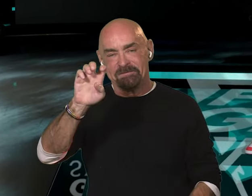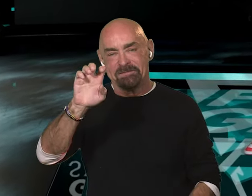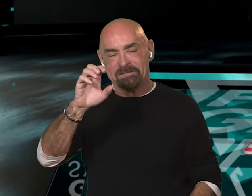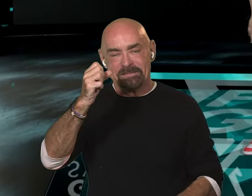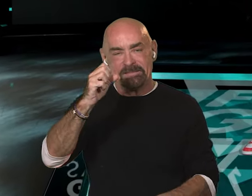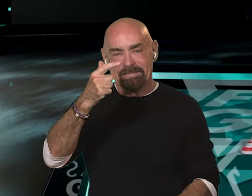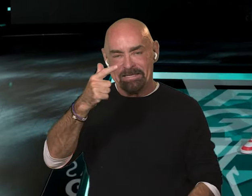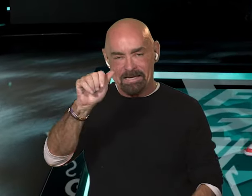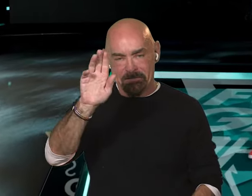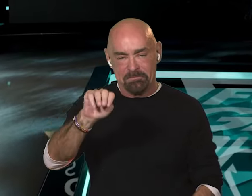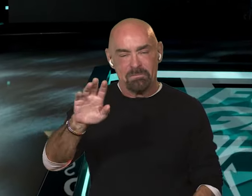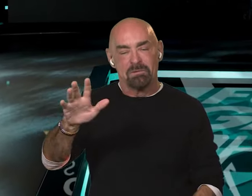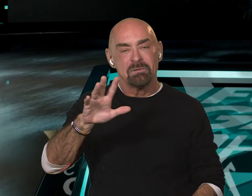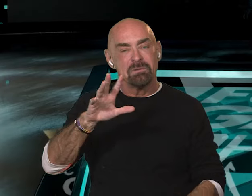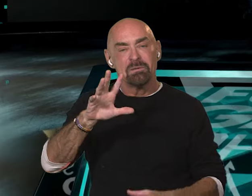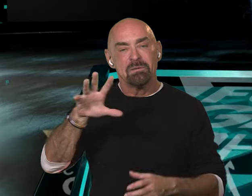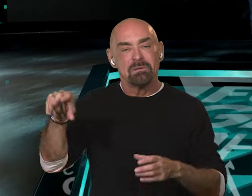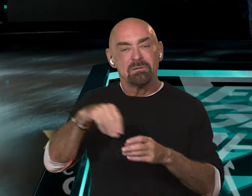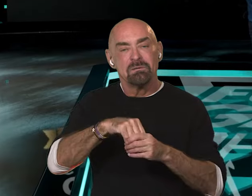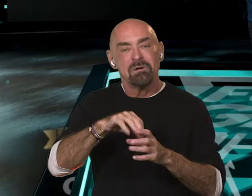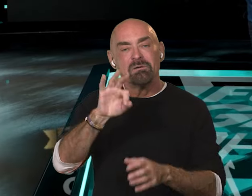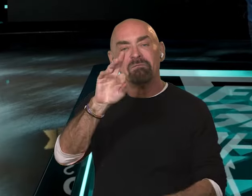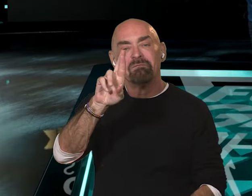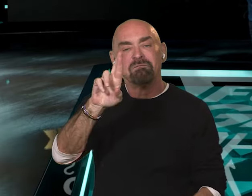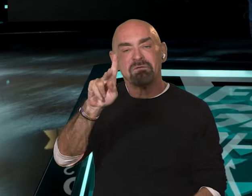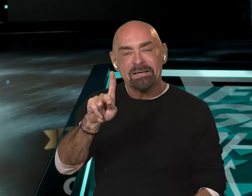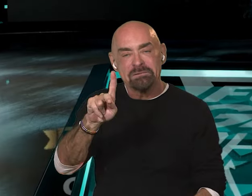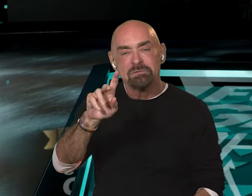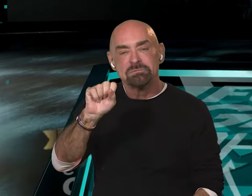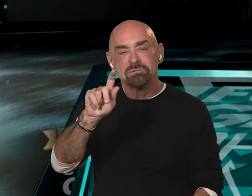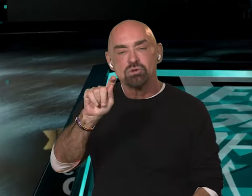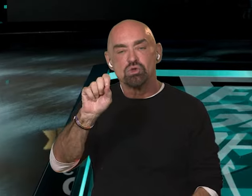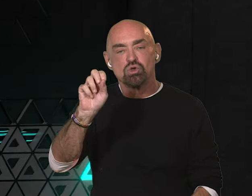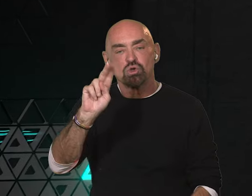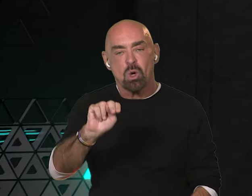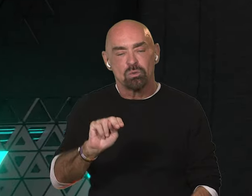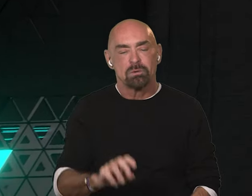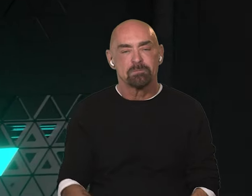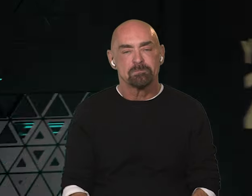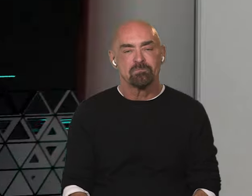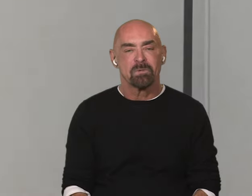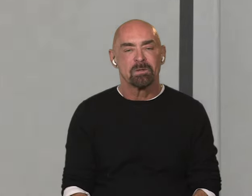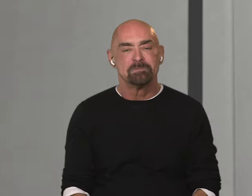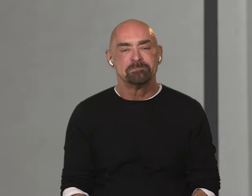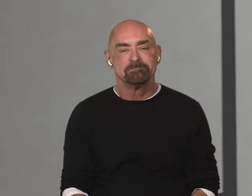for a deep dive into the casting of Frank Stone.